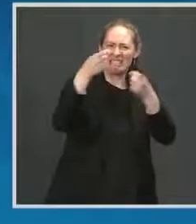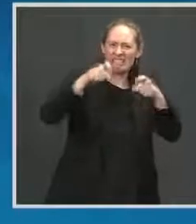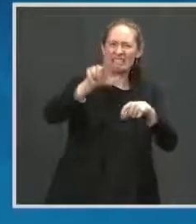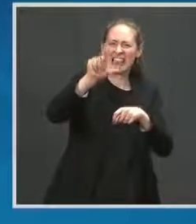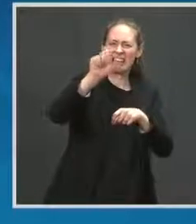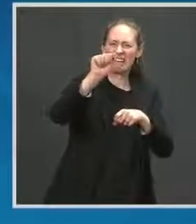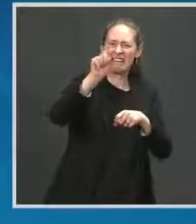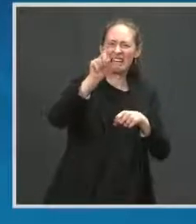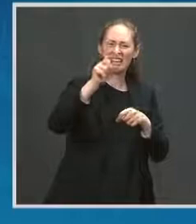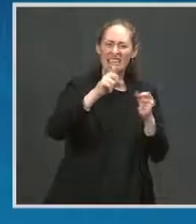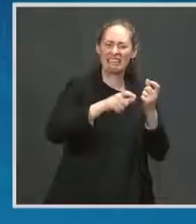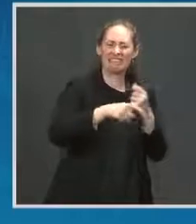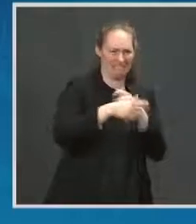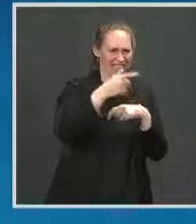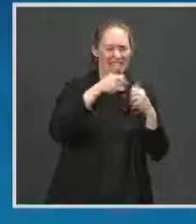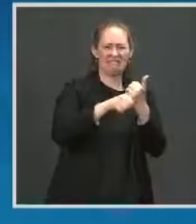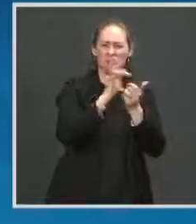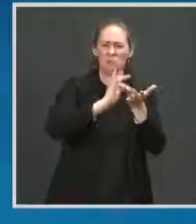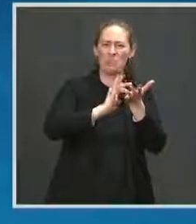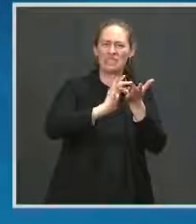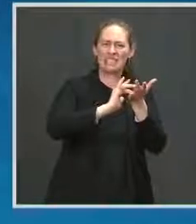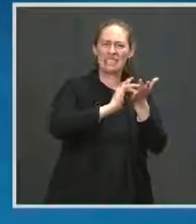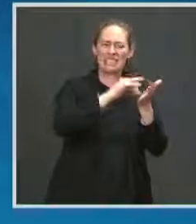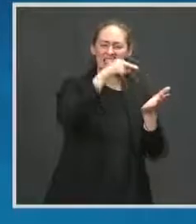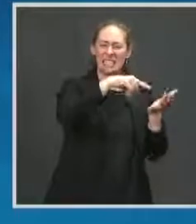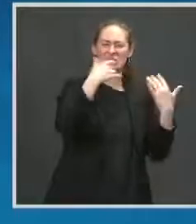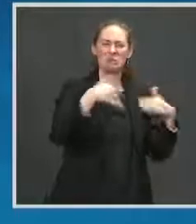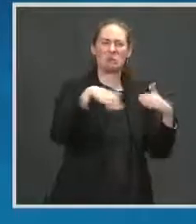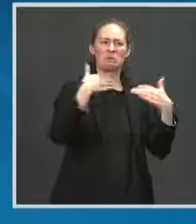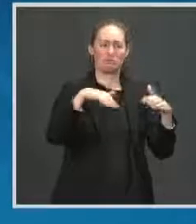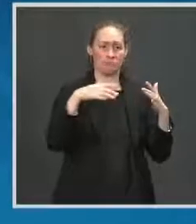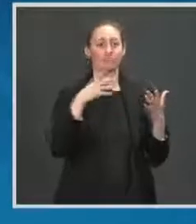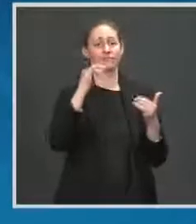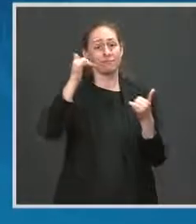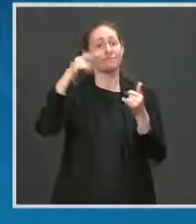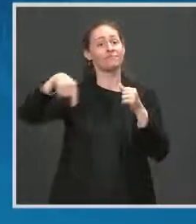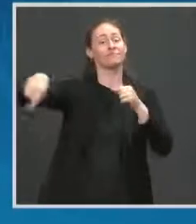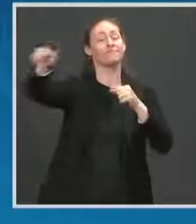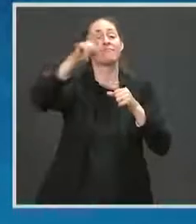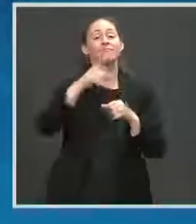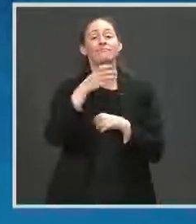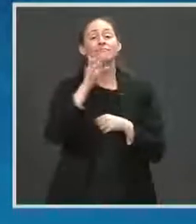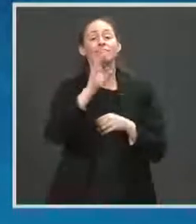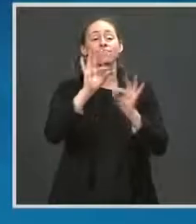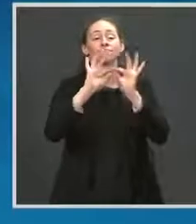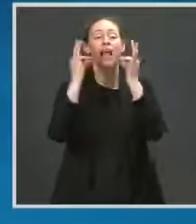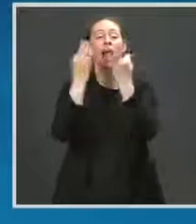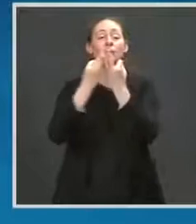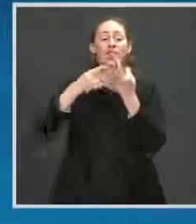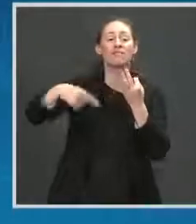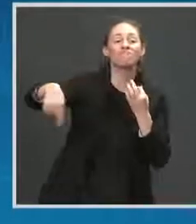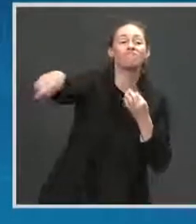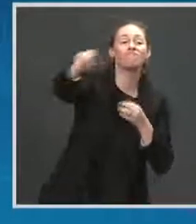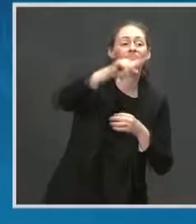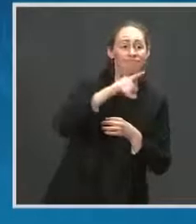So here's what drinking water from a lead pipe can do to the human